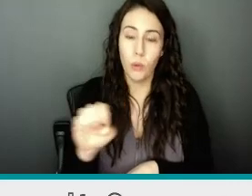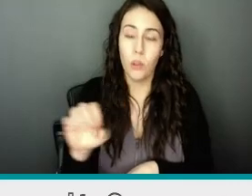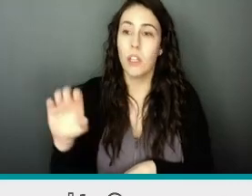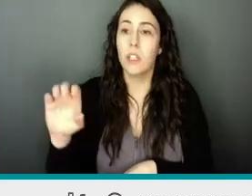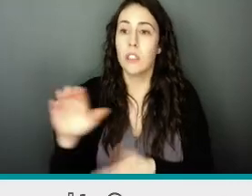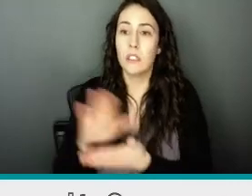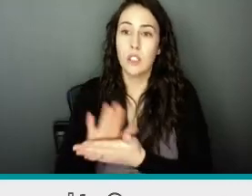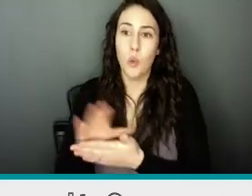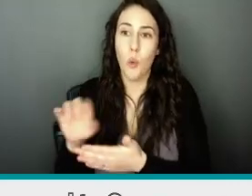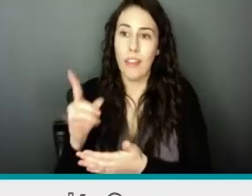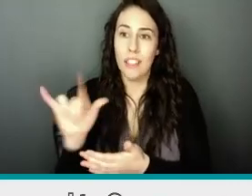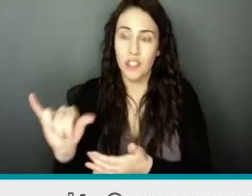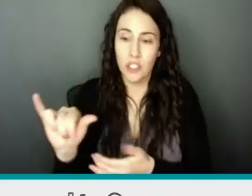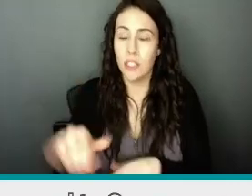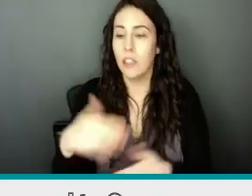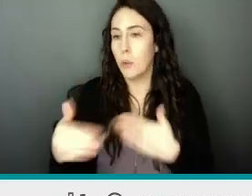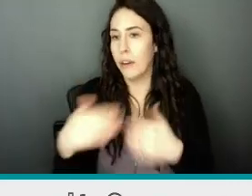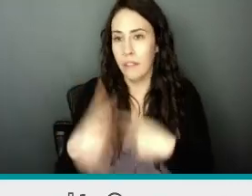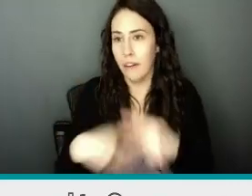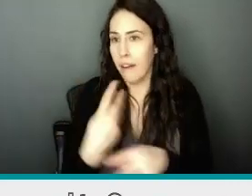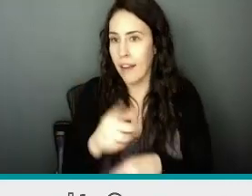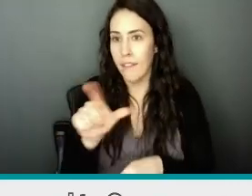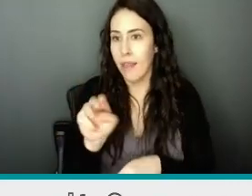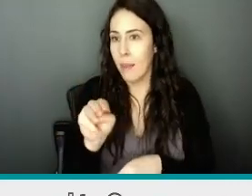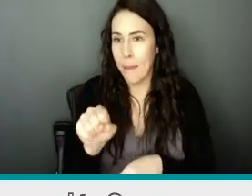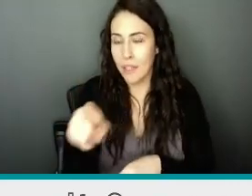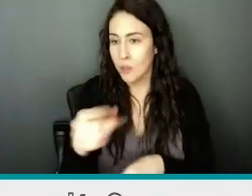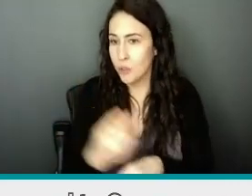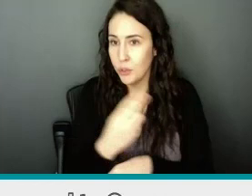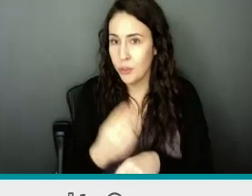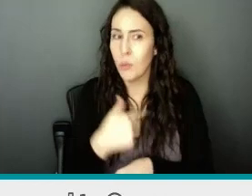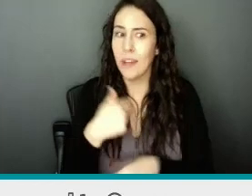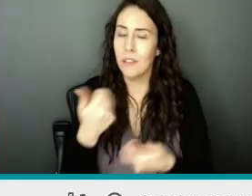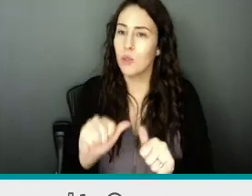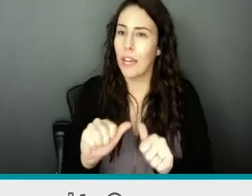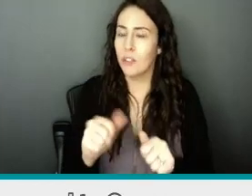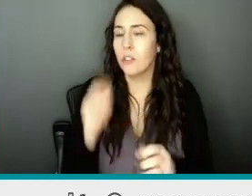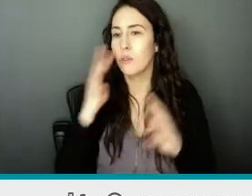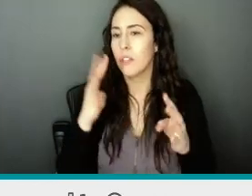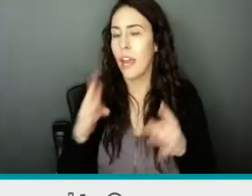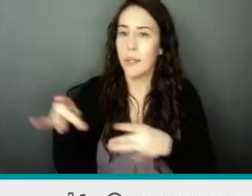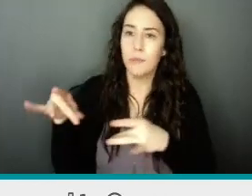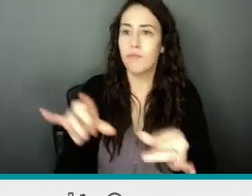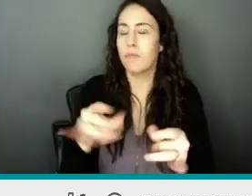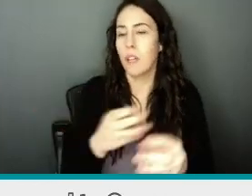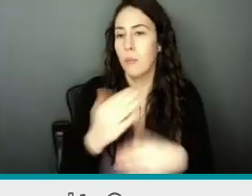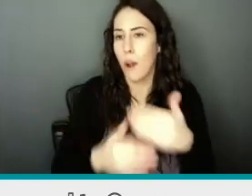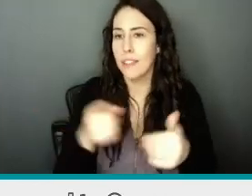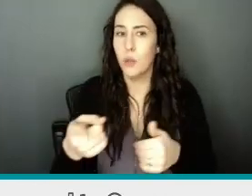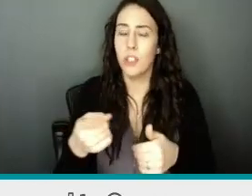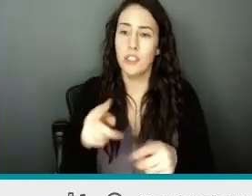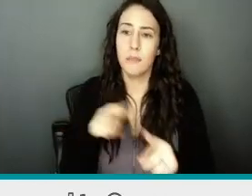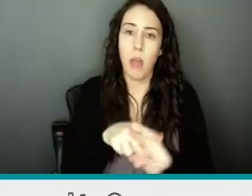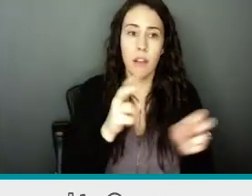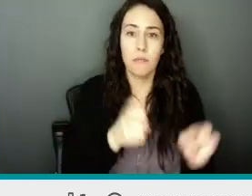of LMS that you're utilizing it, we've tried to create a very seamless and easy process for you to just plug and play, so you don't